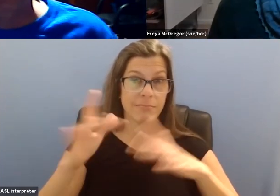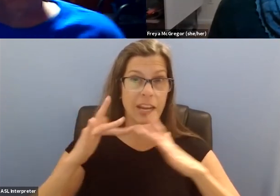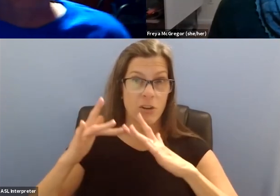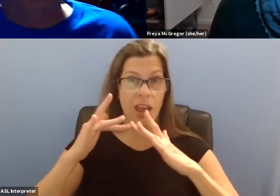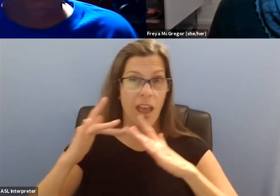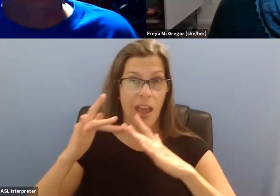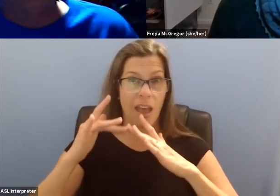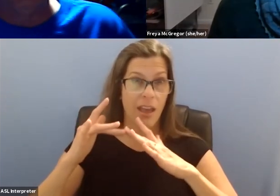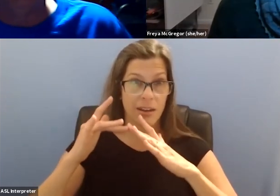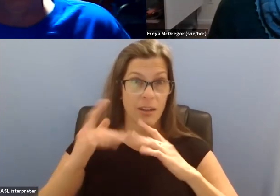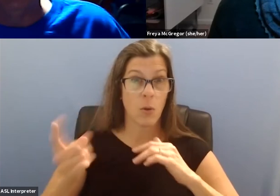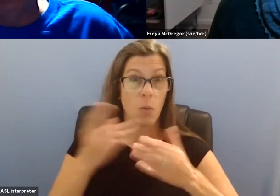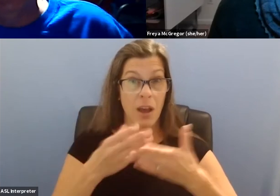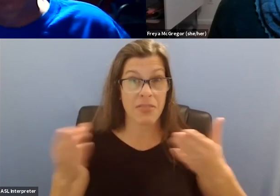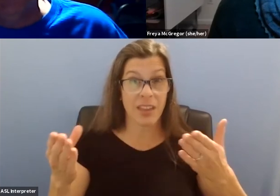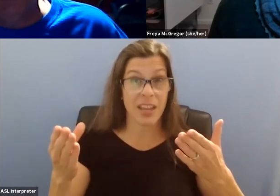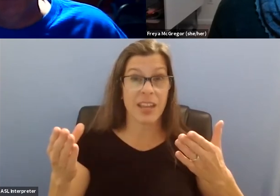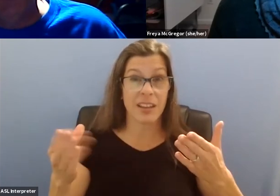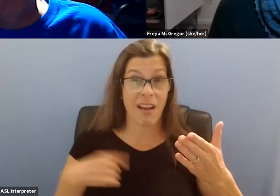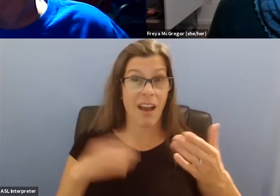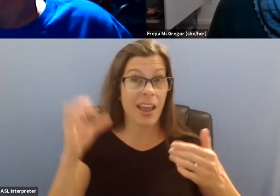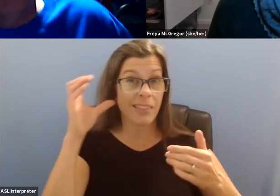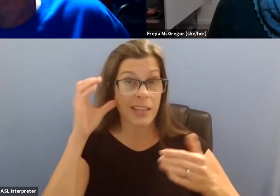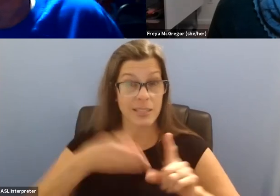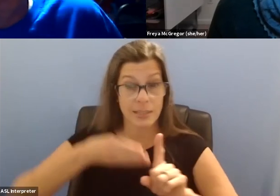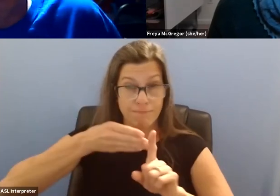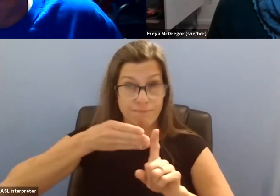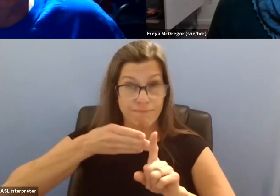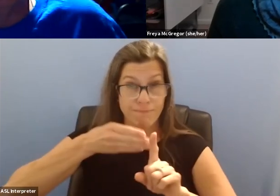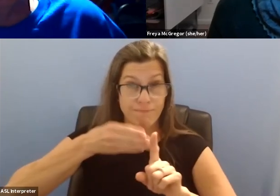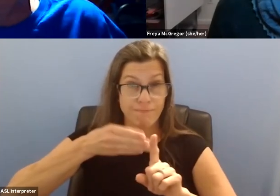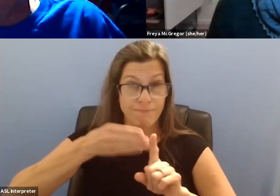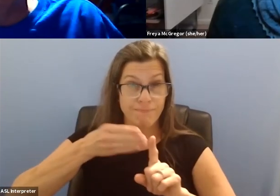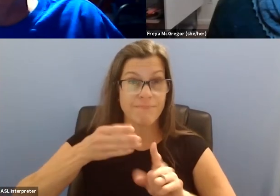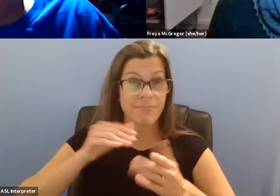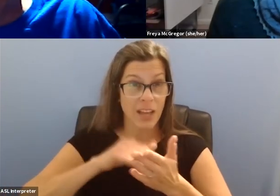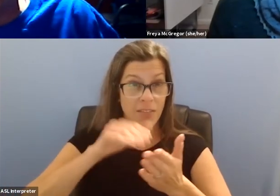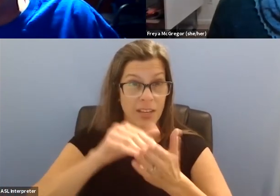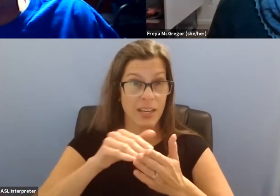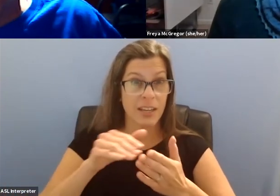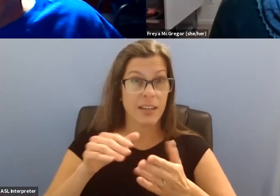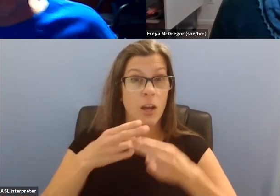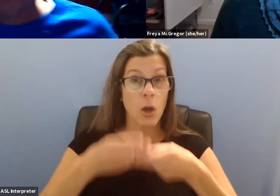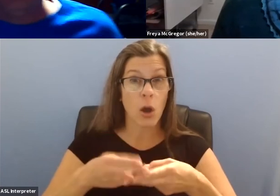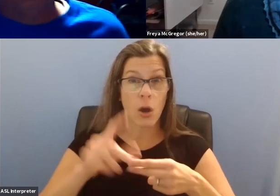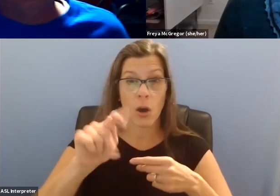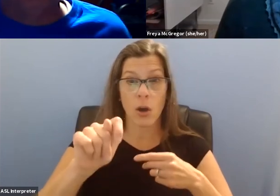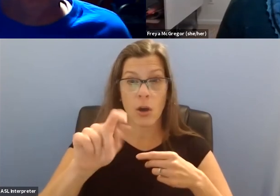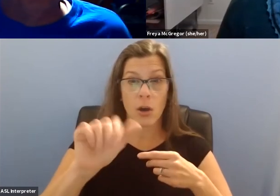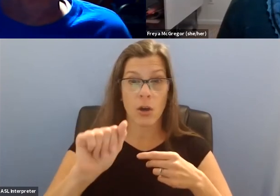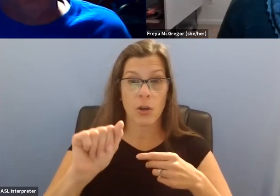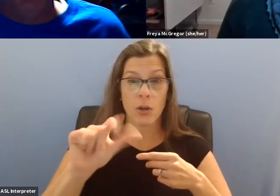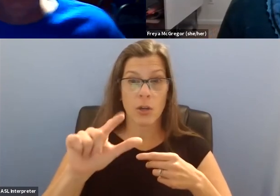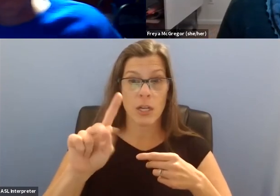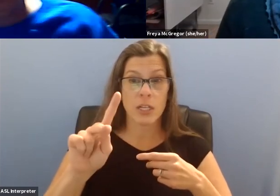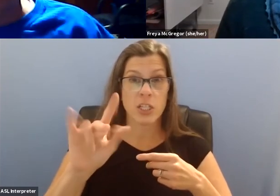religiously, if I can say that, and I know Freya is familiar with it. It's the talking birds show talking with